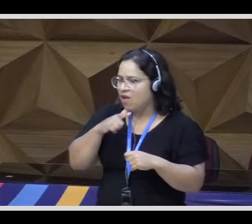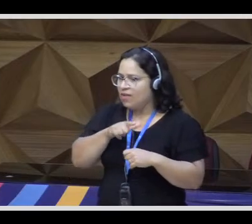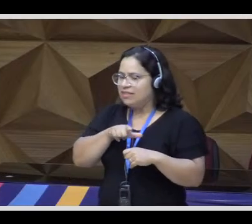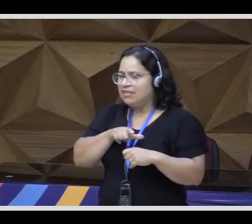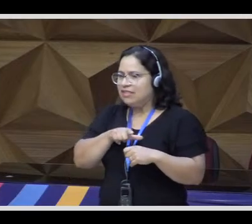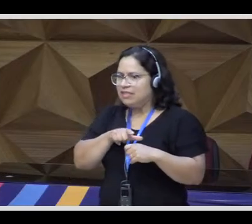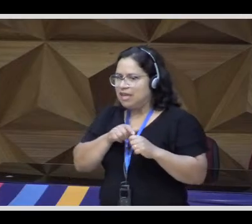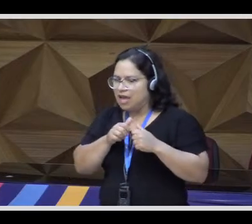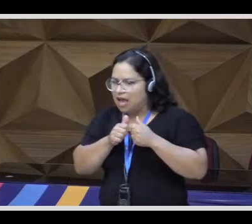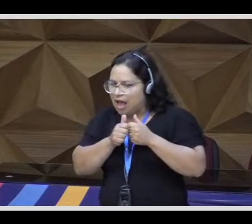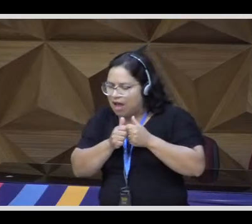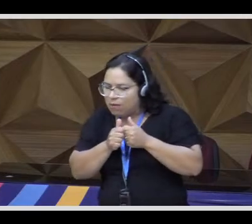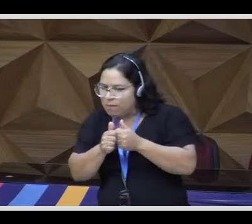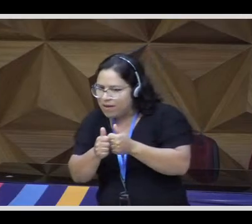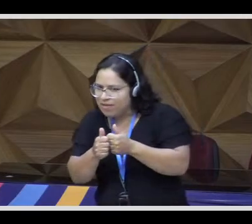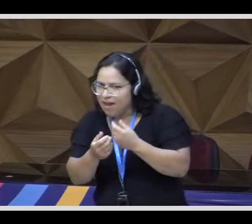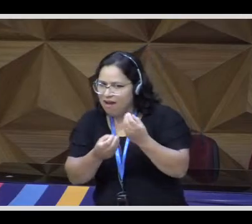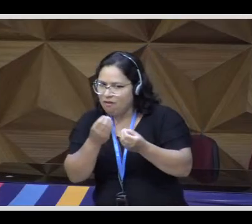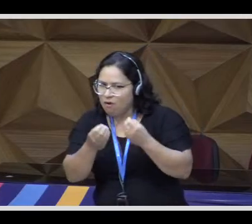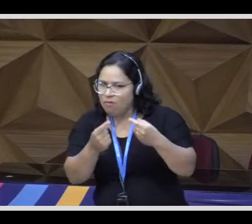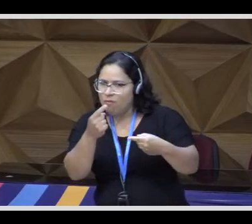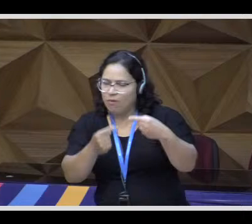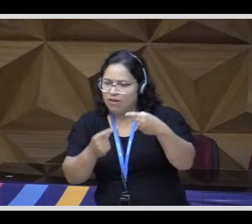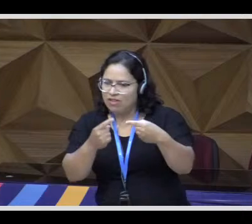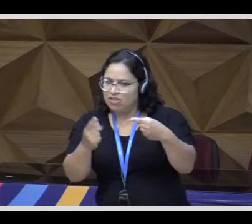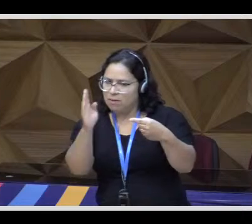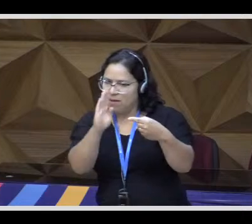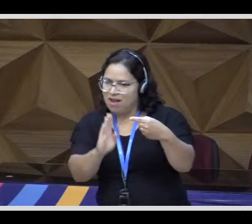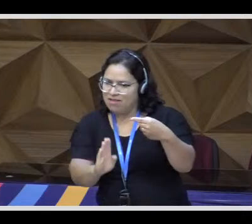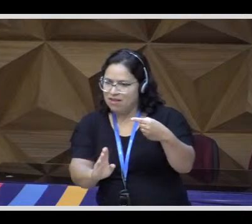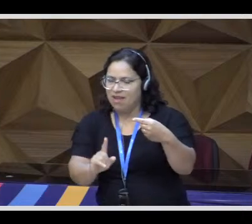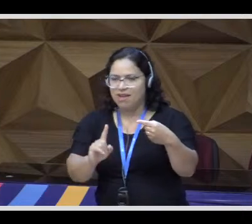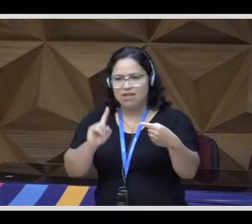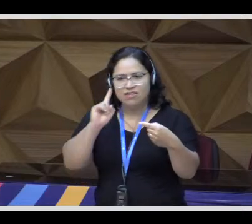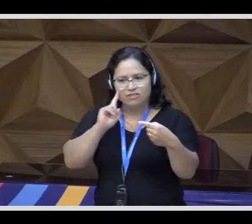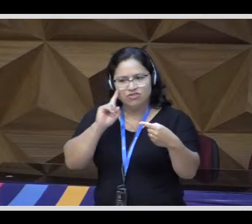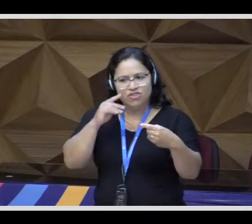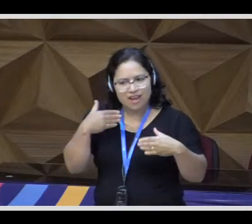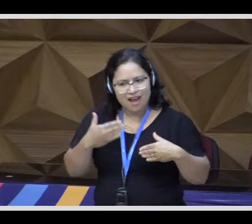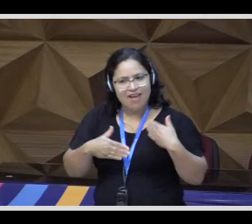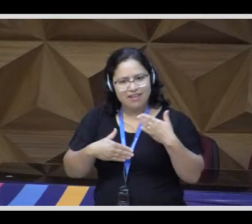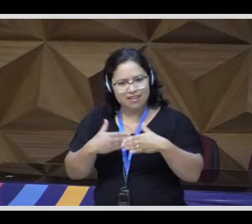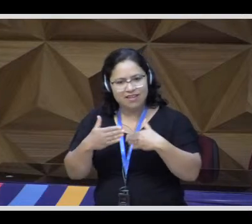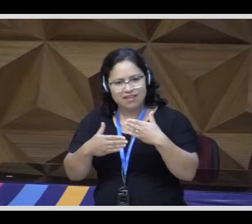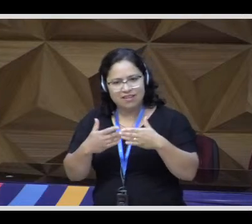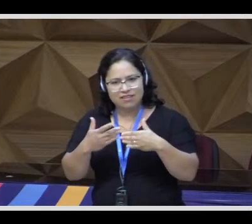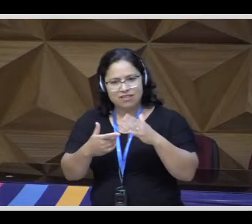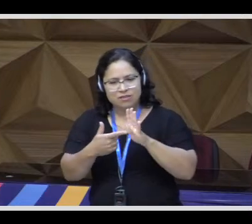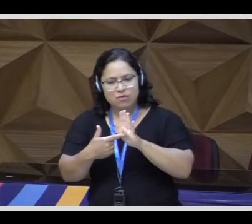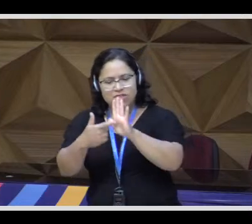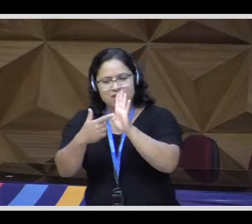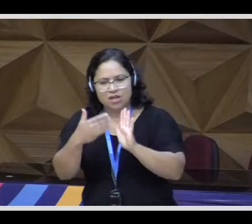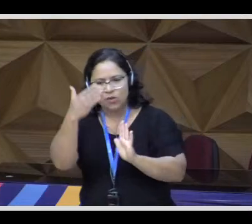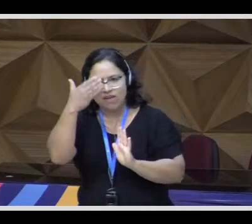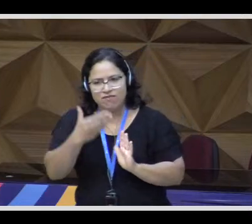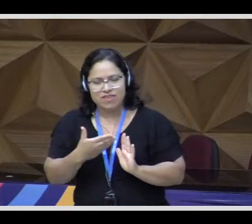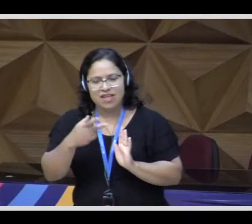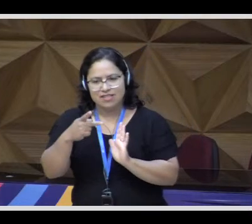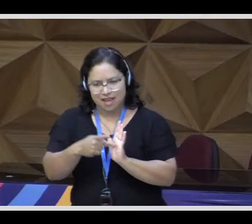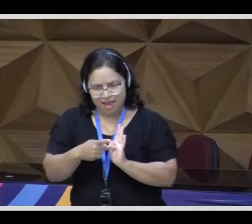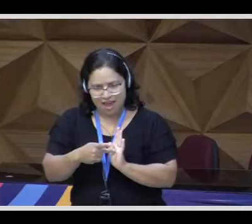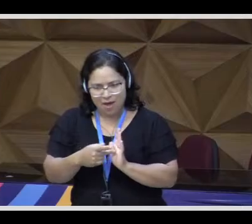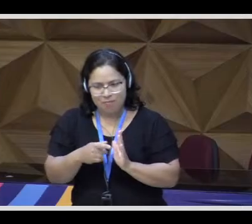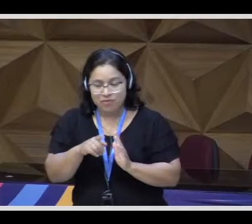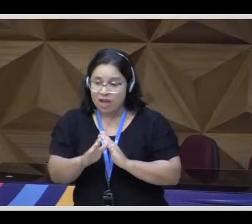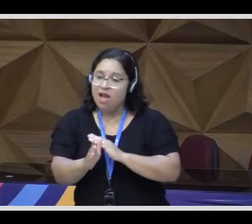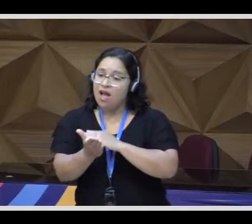Brazilian politics in daily basis, having real evidence to do that, was helpful for the